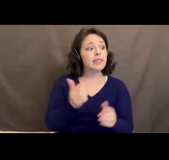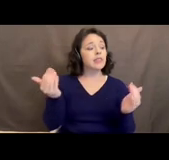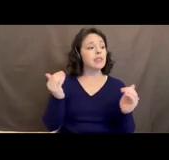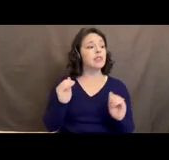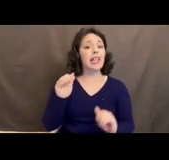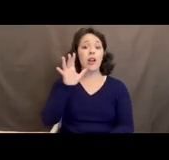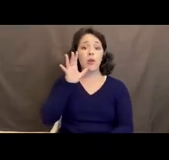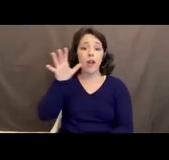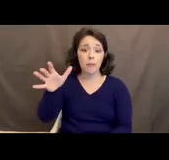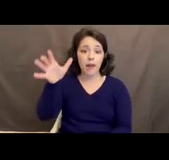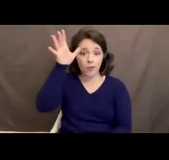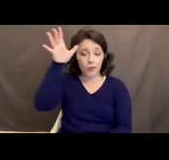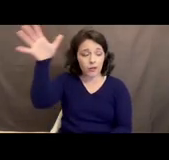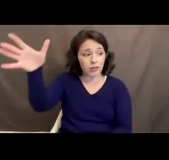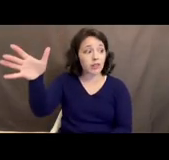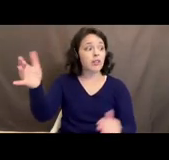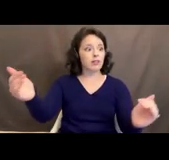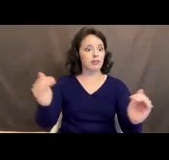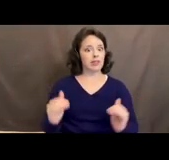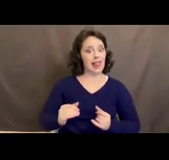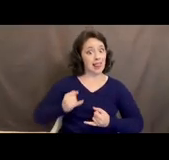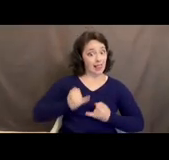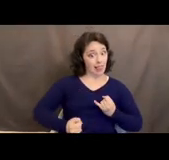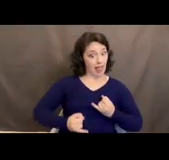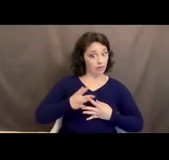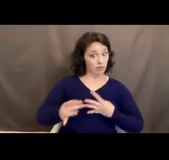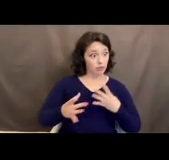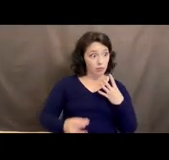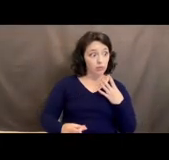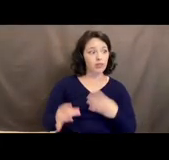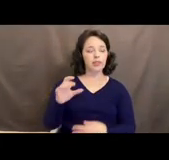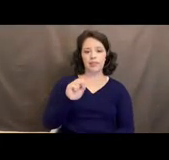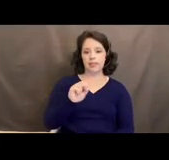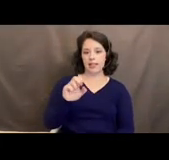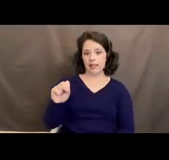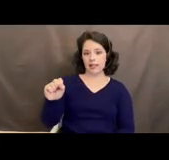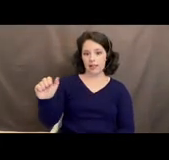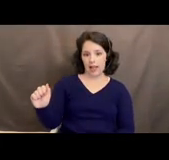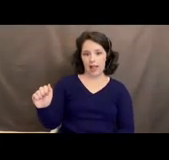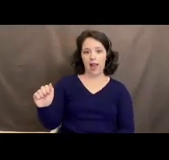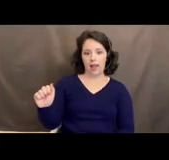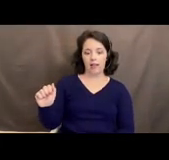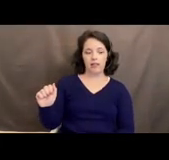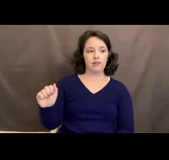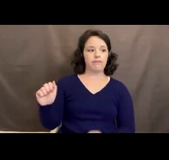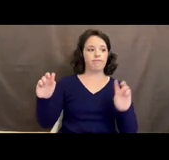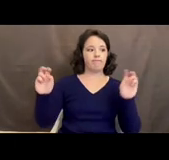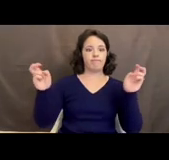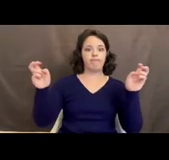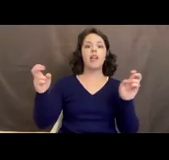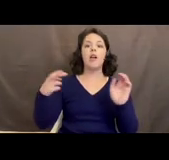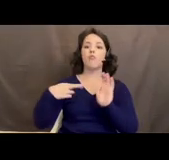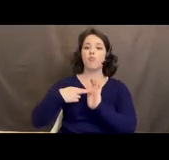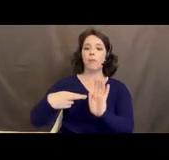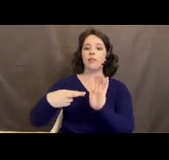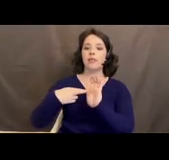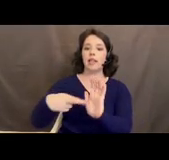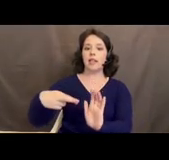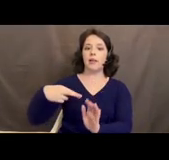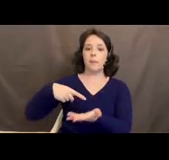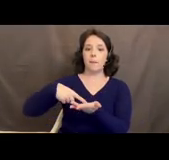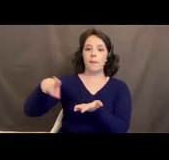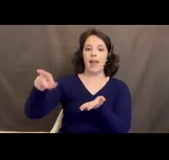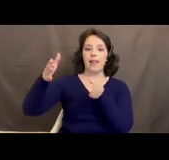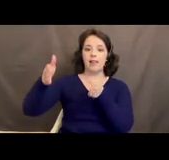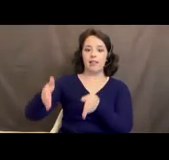hierarchy is the Social Security Administration, SSA, representative payee. And the underlying rule is that there